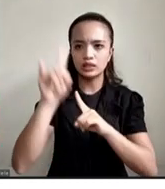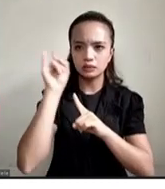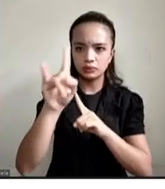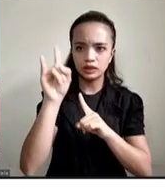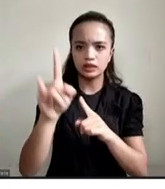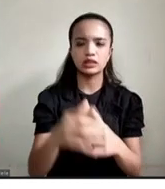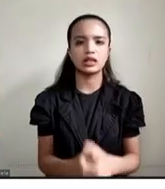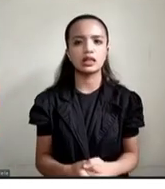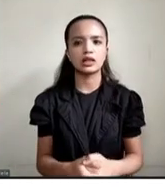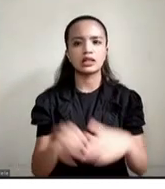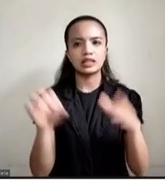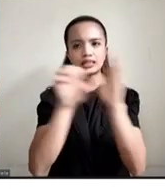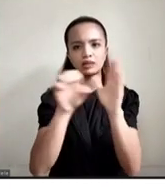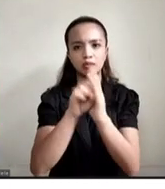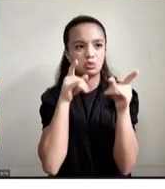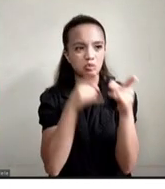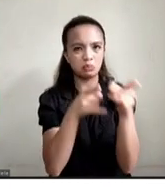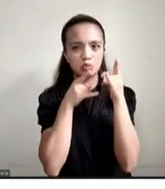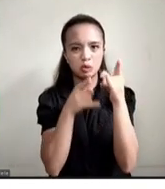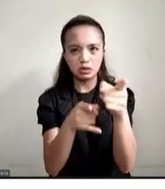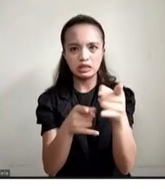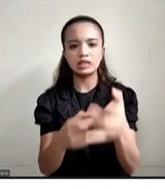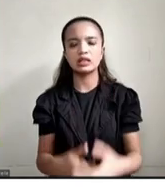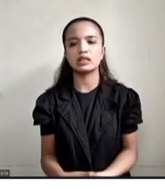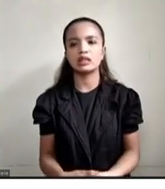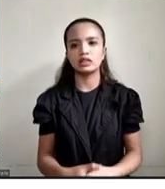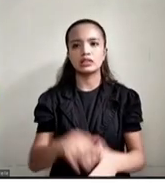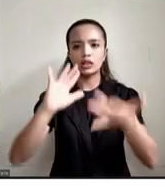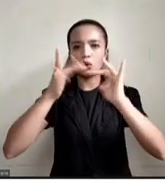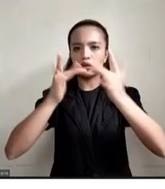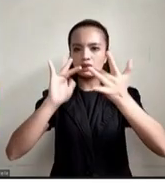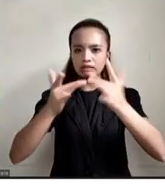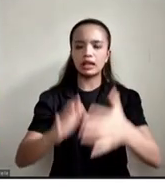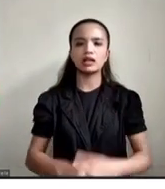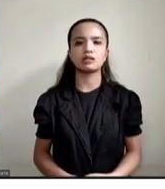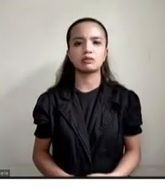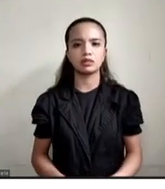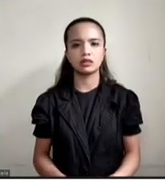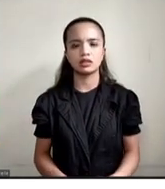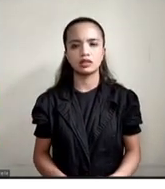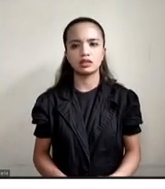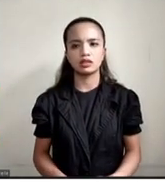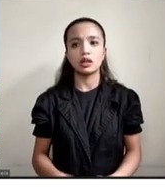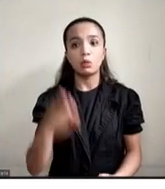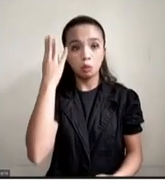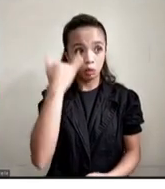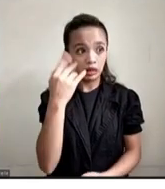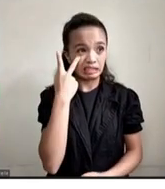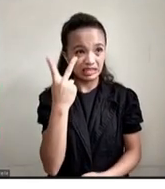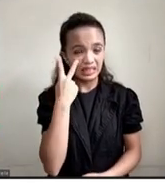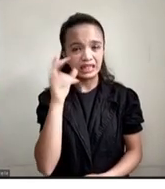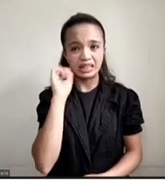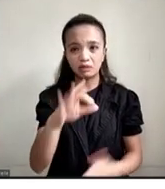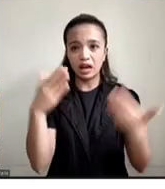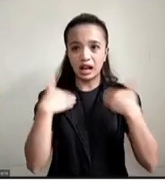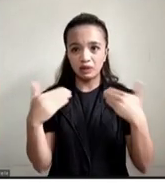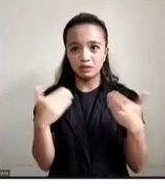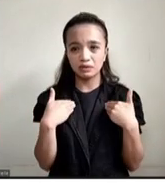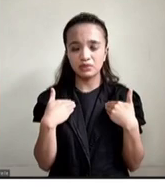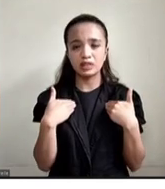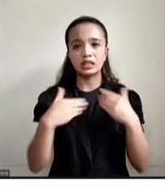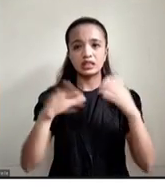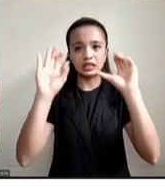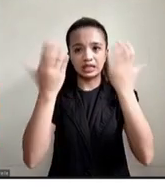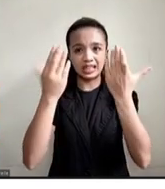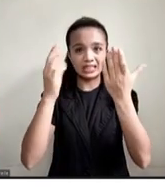Yung pag-bully sa kanila is virtual, right? Yeah. Katulad dati na pag kunyari may classmate ka na mag-bully sa'yo, you